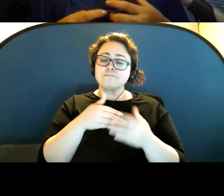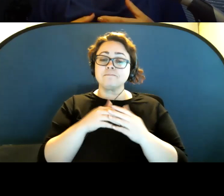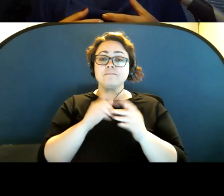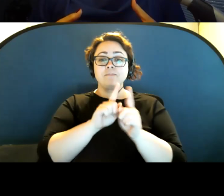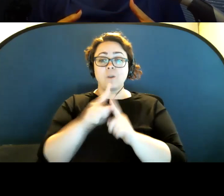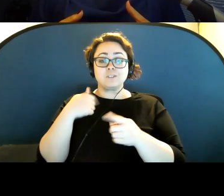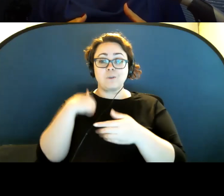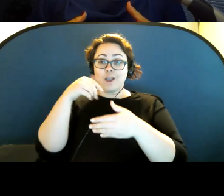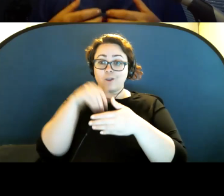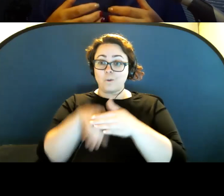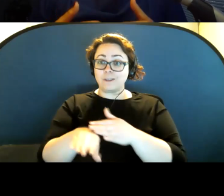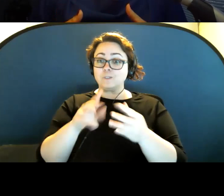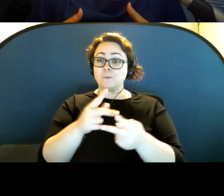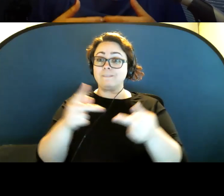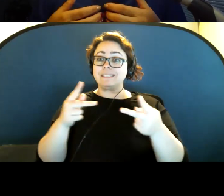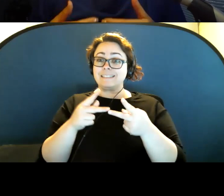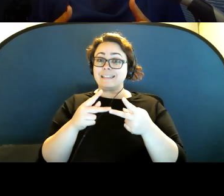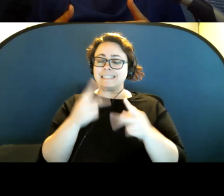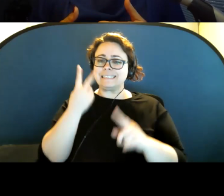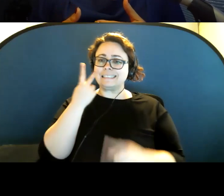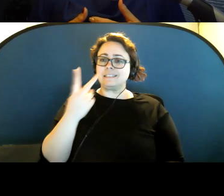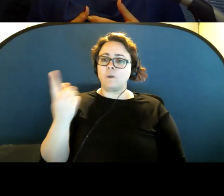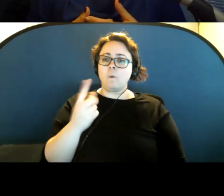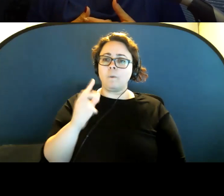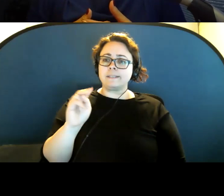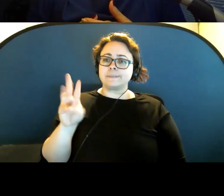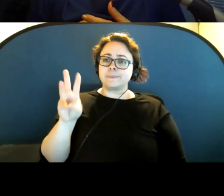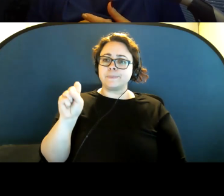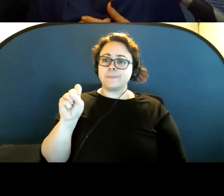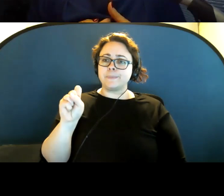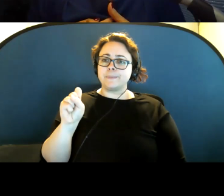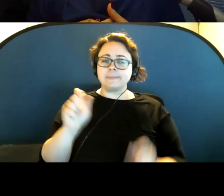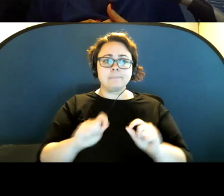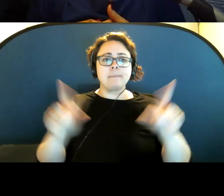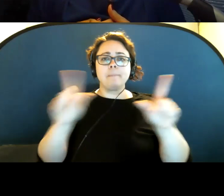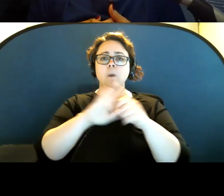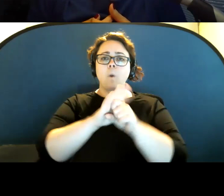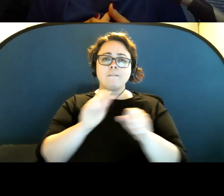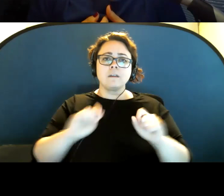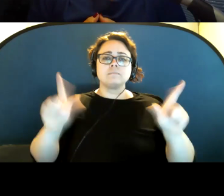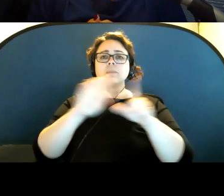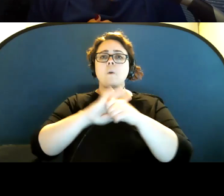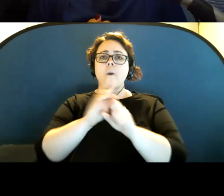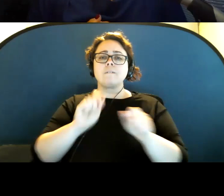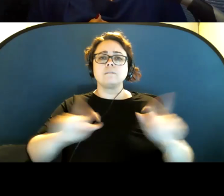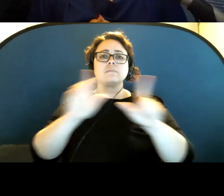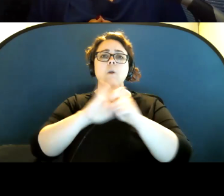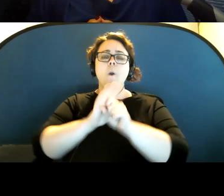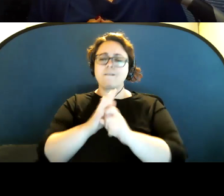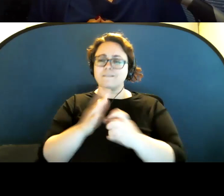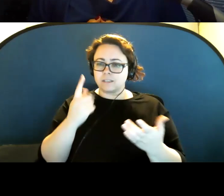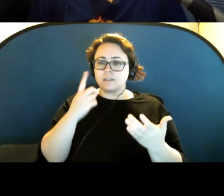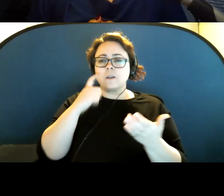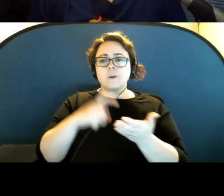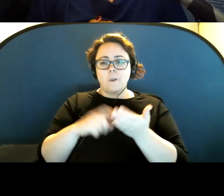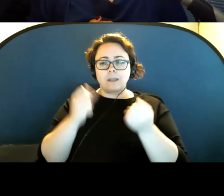see the news on a lot that's constantly on churn about COVID, that we've seen that increased anxiety. And I think that's always something to